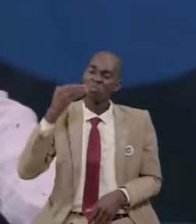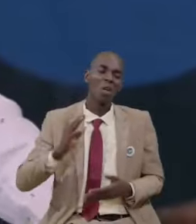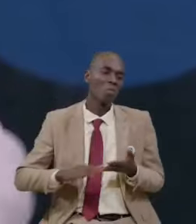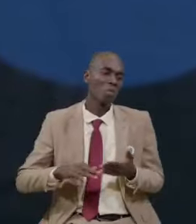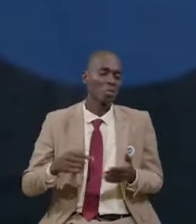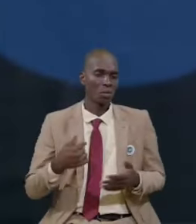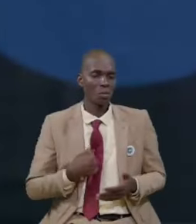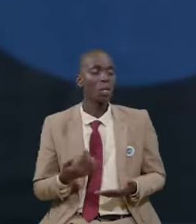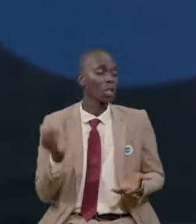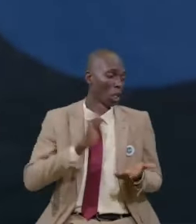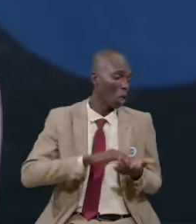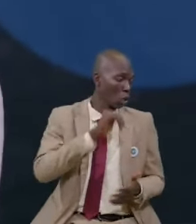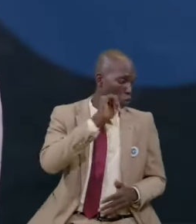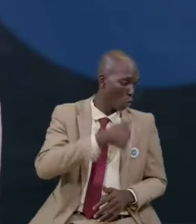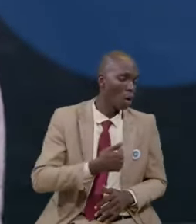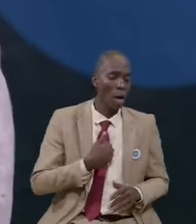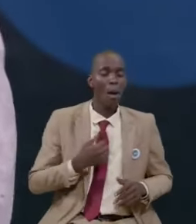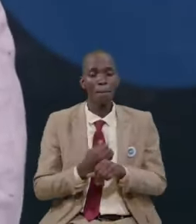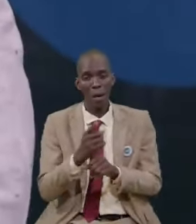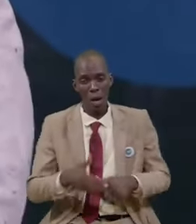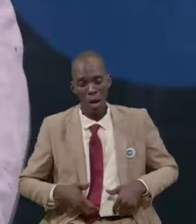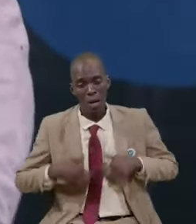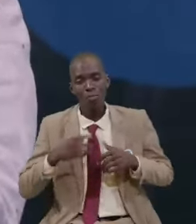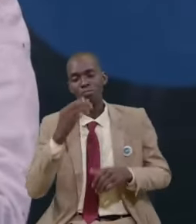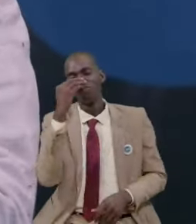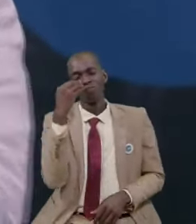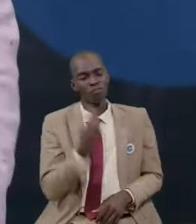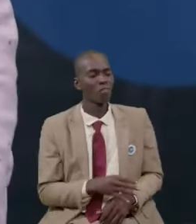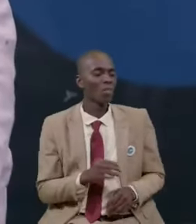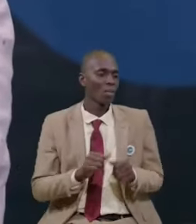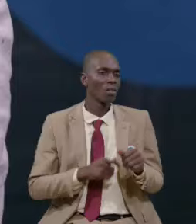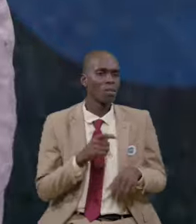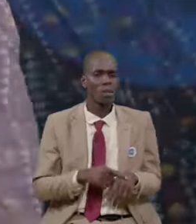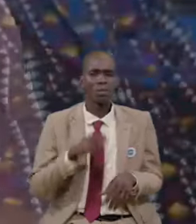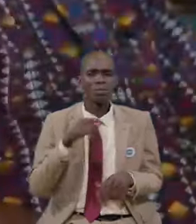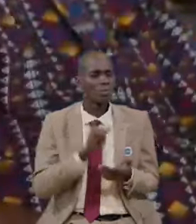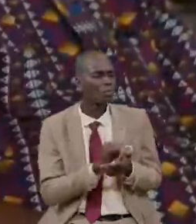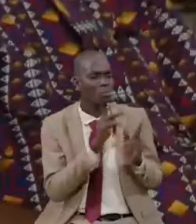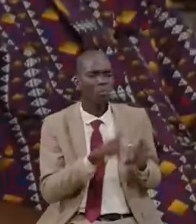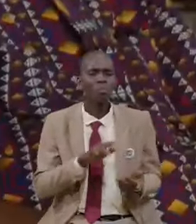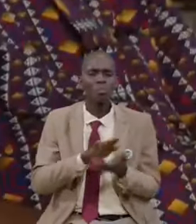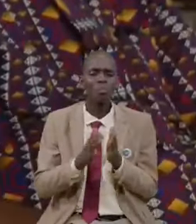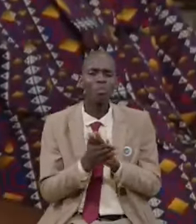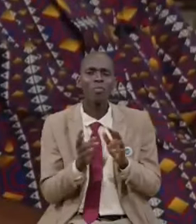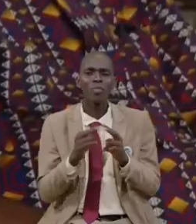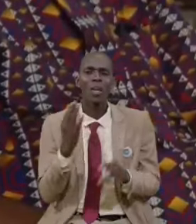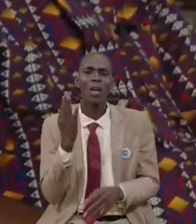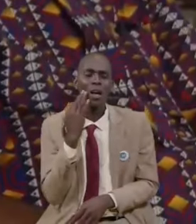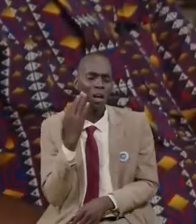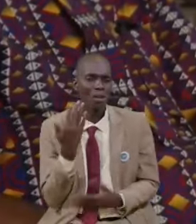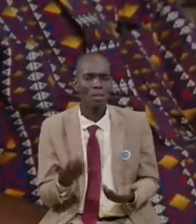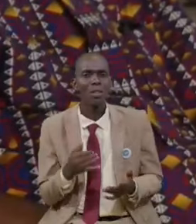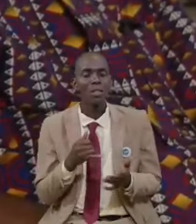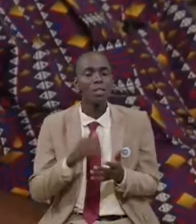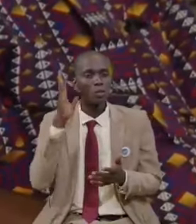again. You become so familiar with the advocate, it endangers your reconciliation with God.